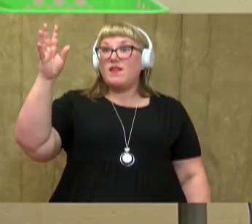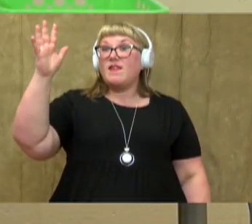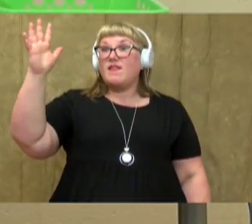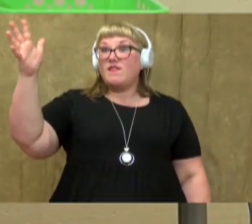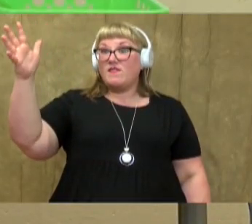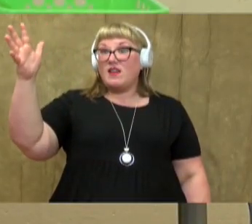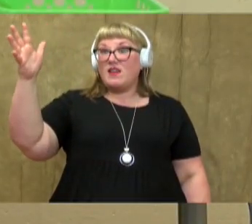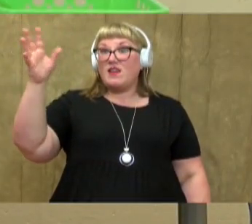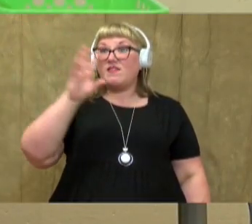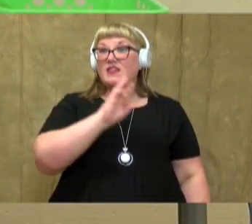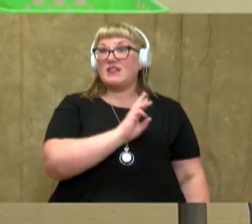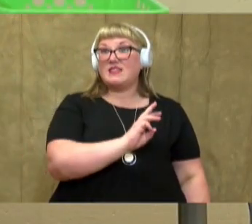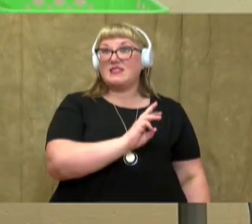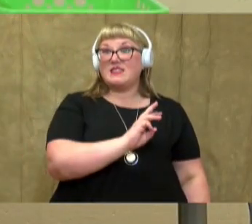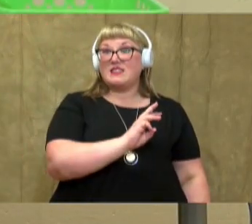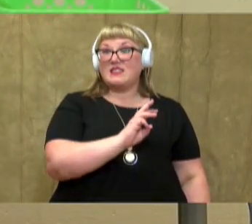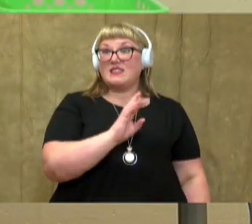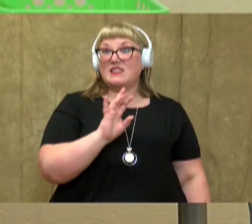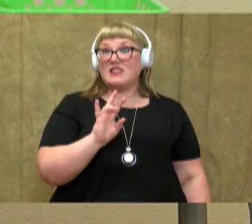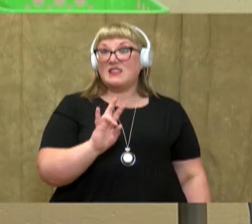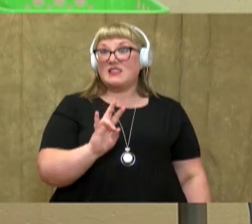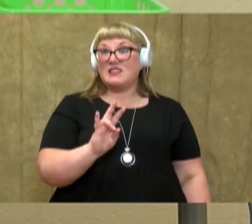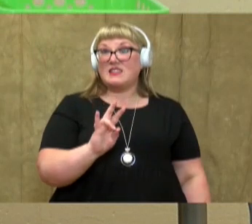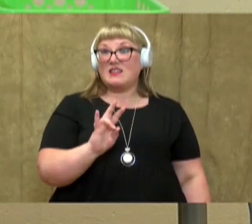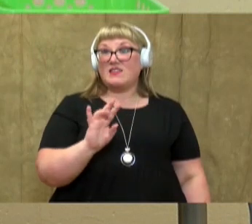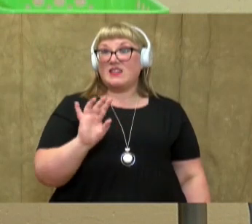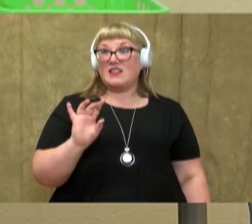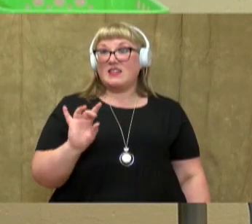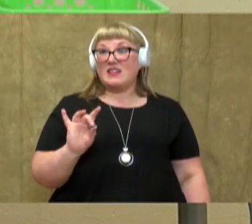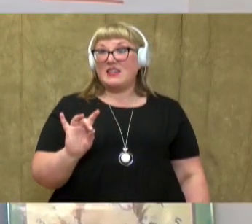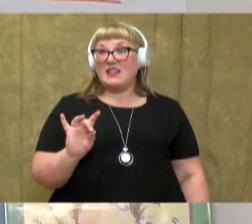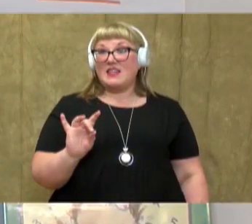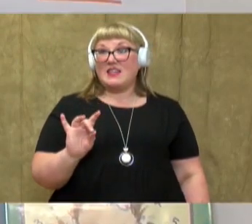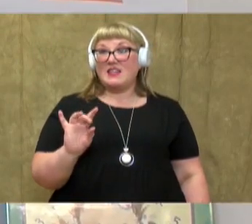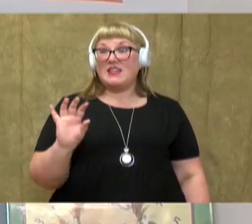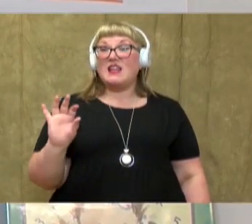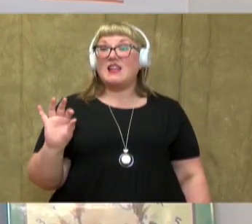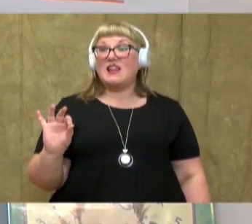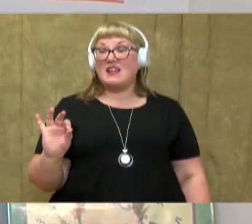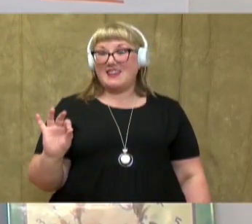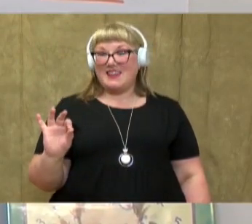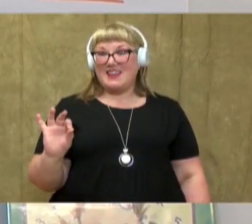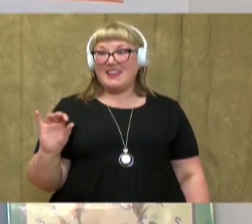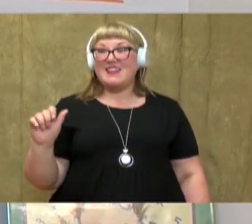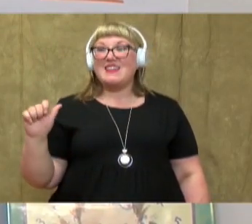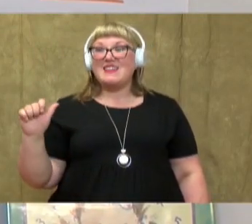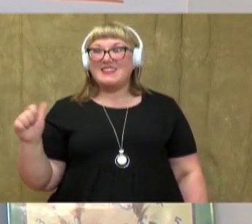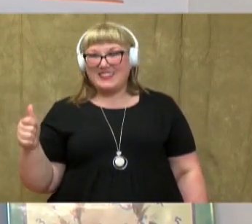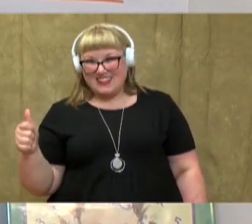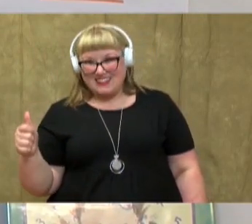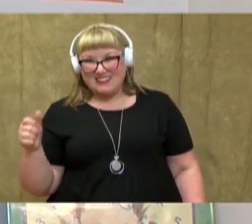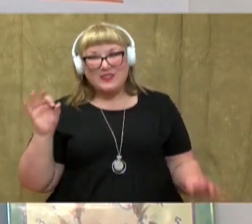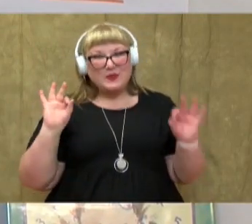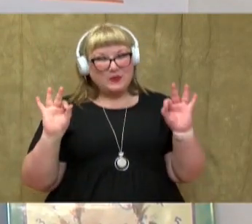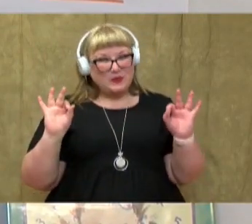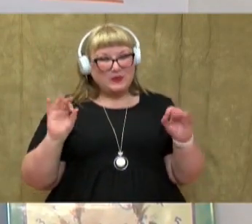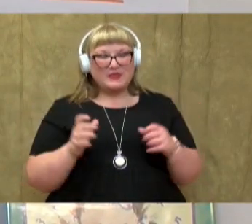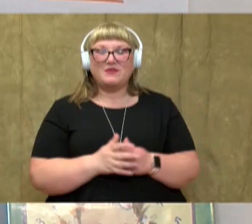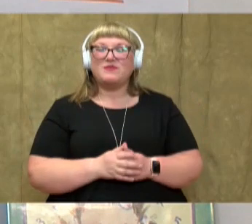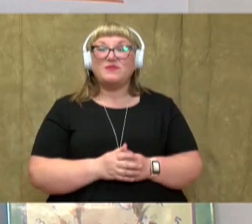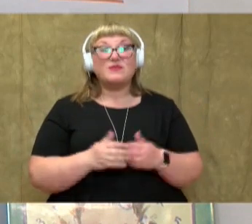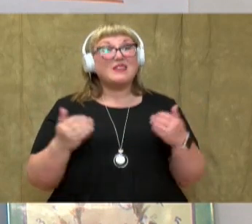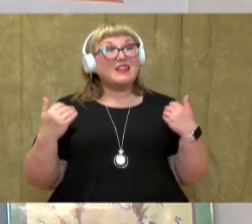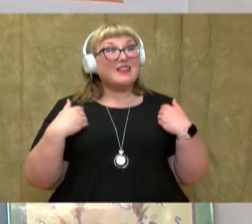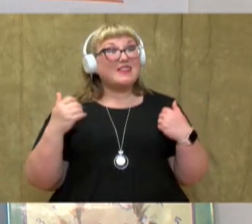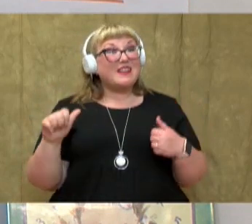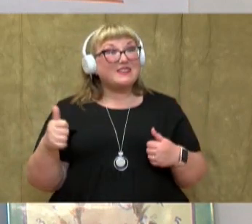four, five, six, seven, eight, nine, 10. So we